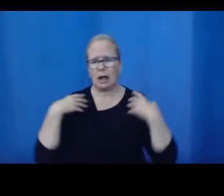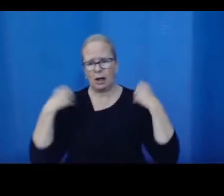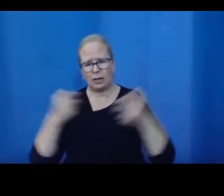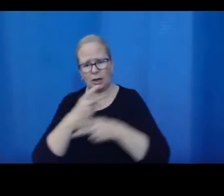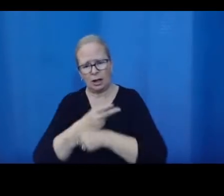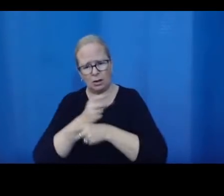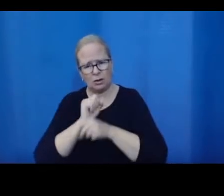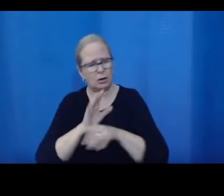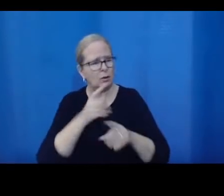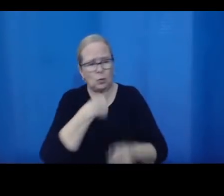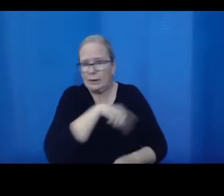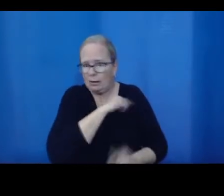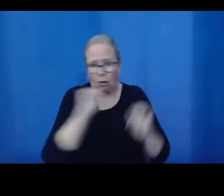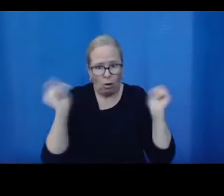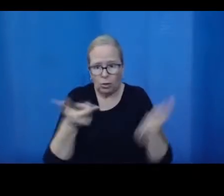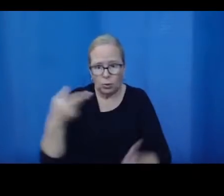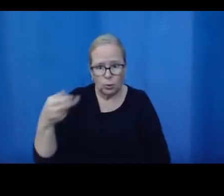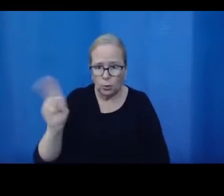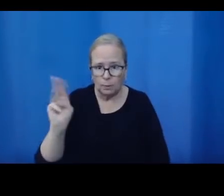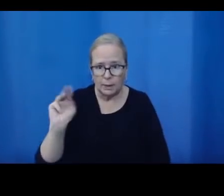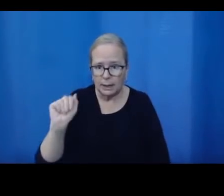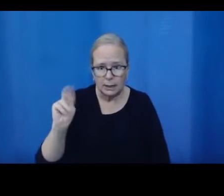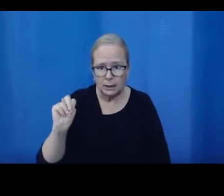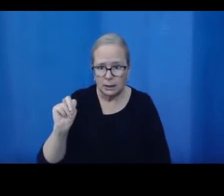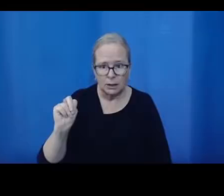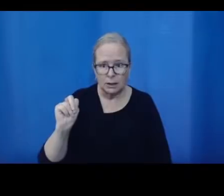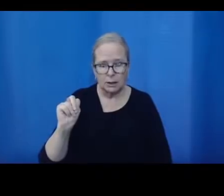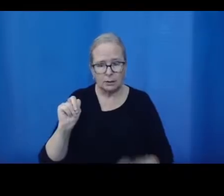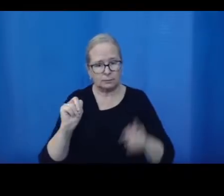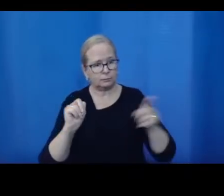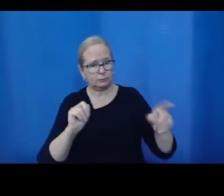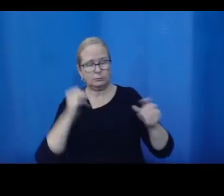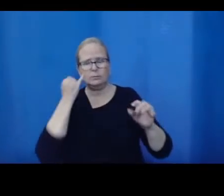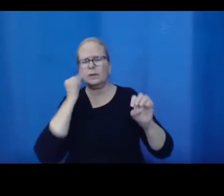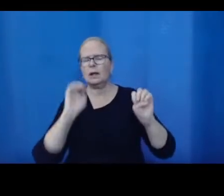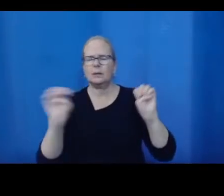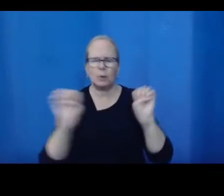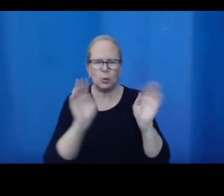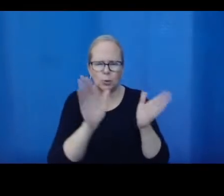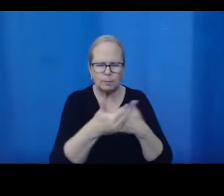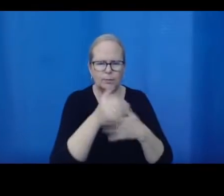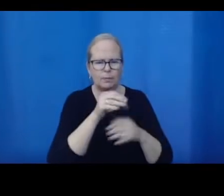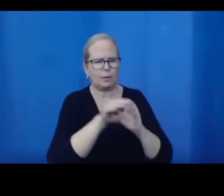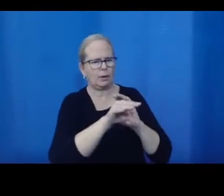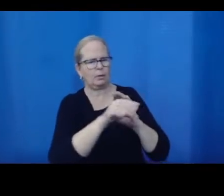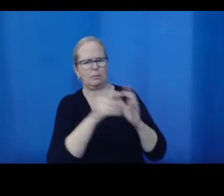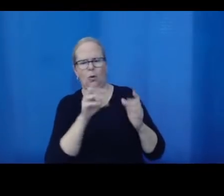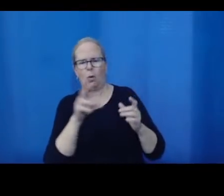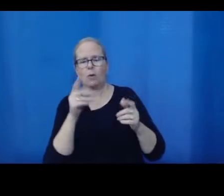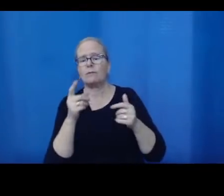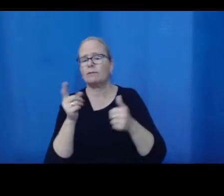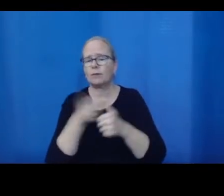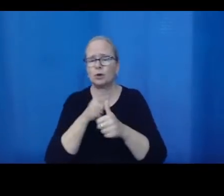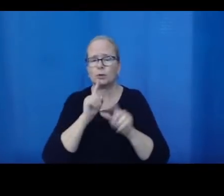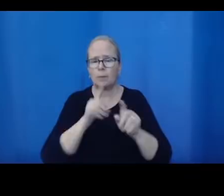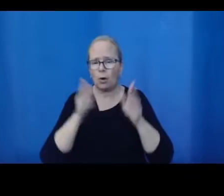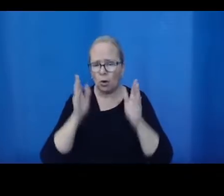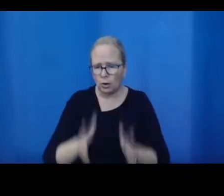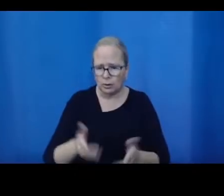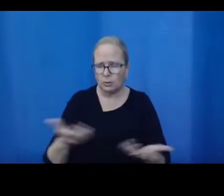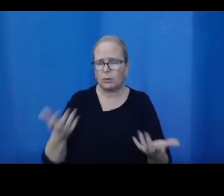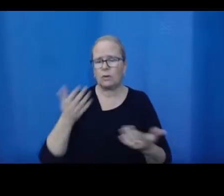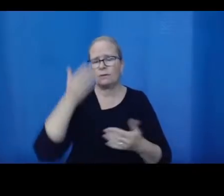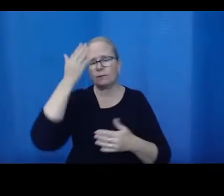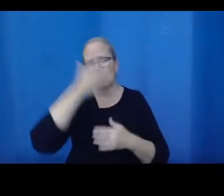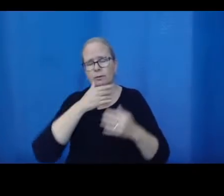first responders and all the guys that are providing that frontline care, need to recognize that this is grievous, because part of what's